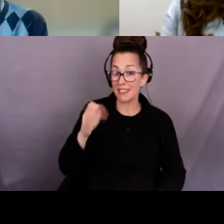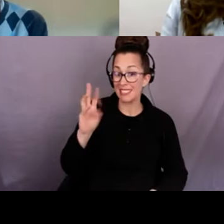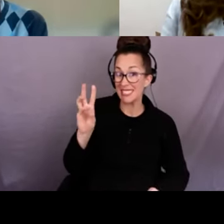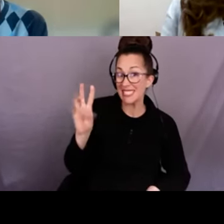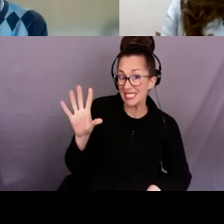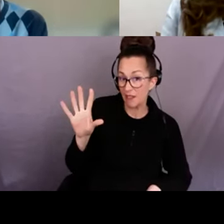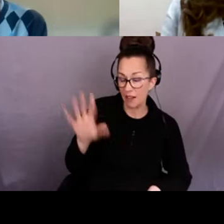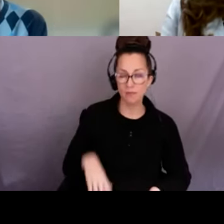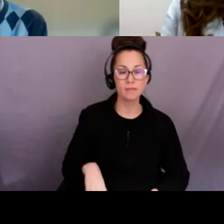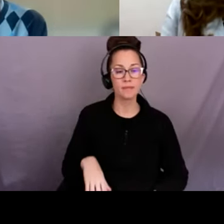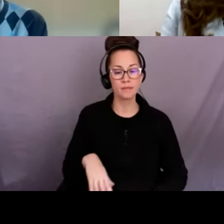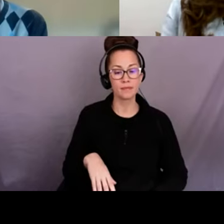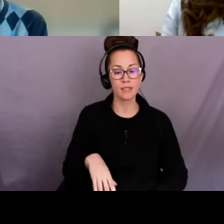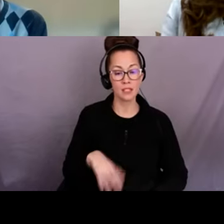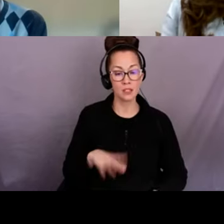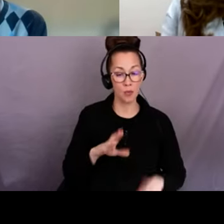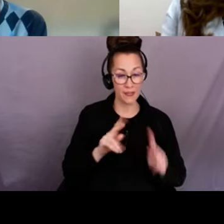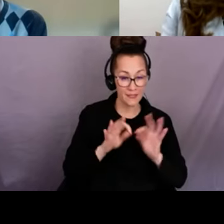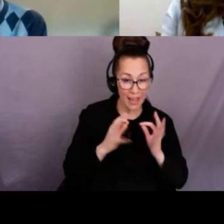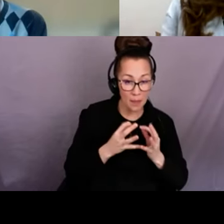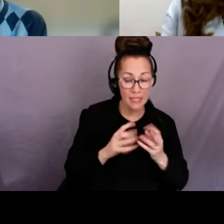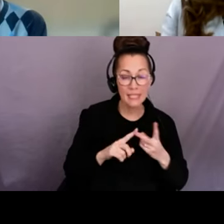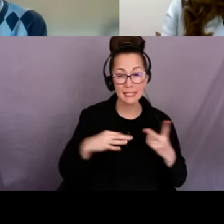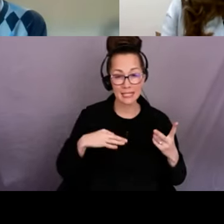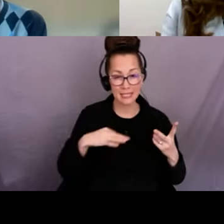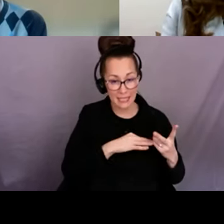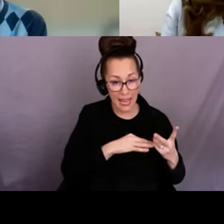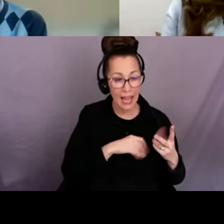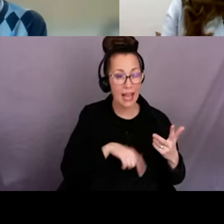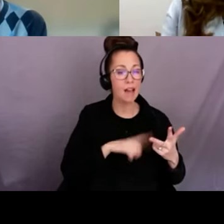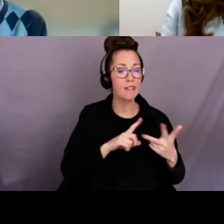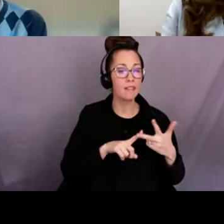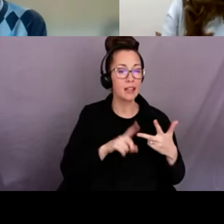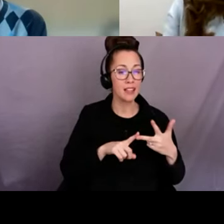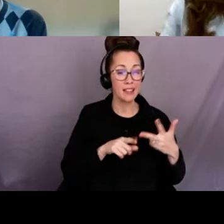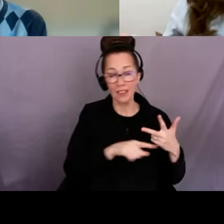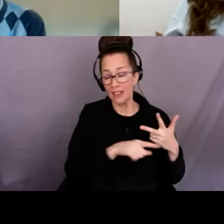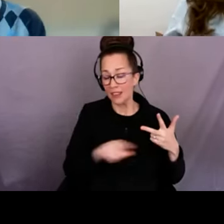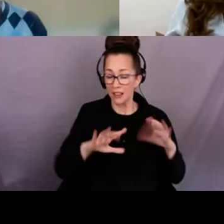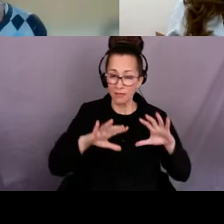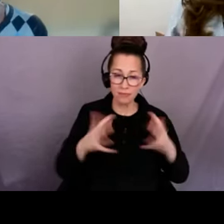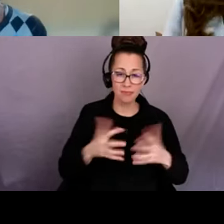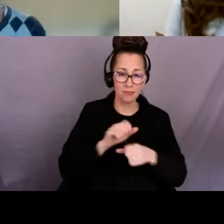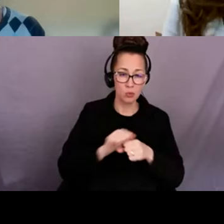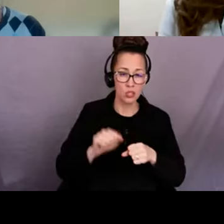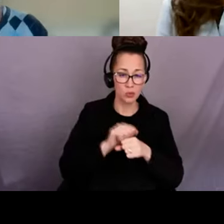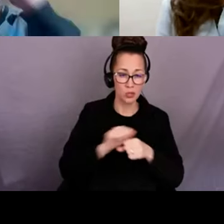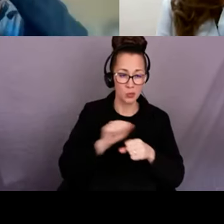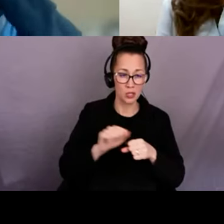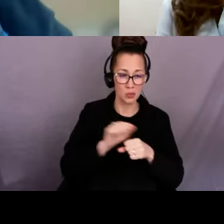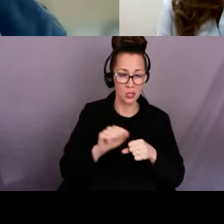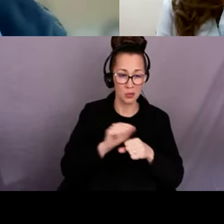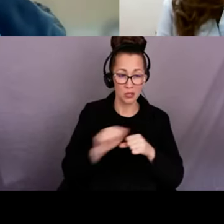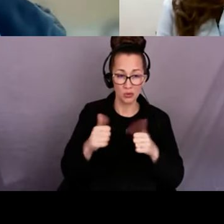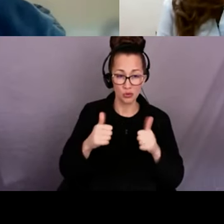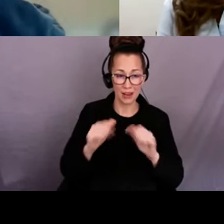staff inside, and I think we have some of them on the call tonight, worked as hard as they could do to try to rectify